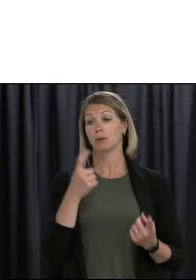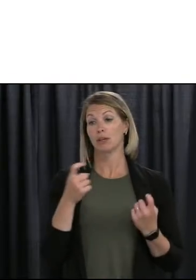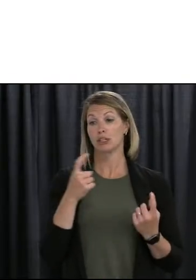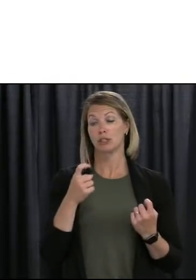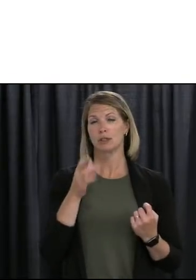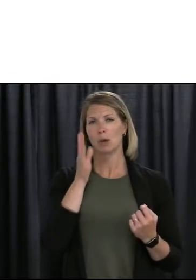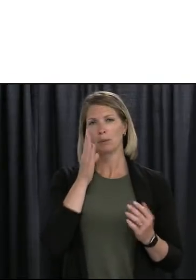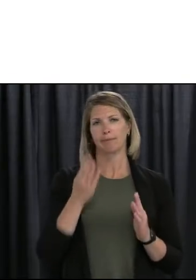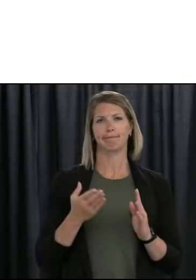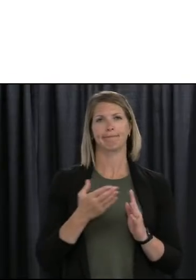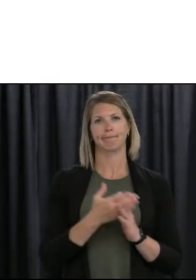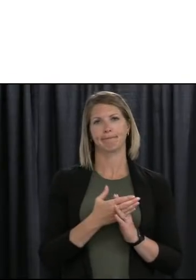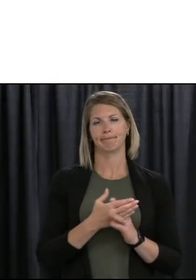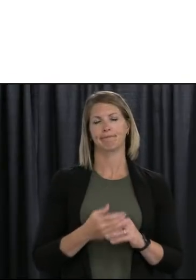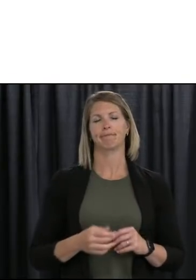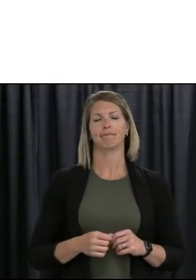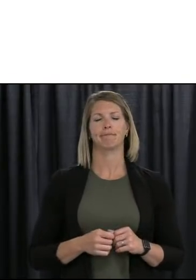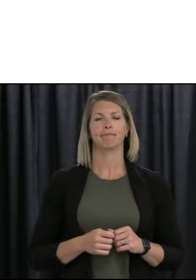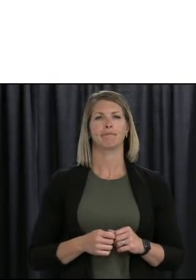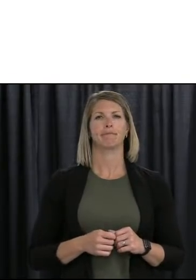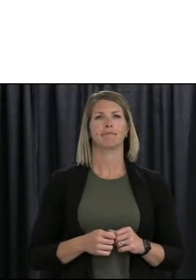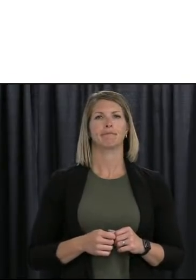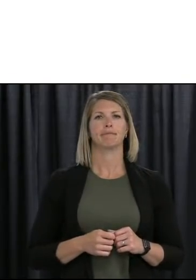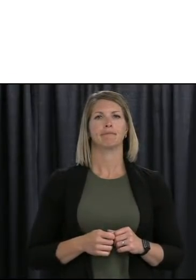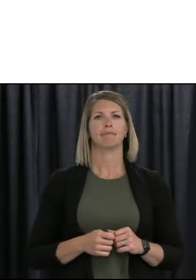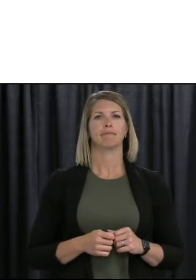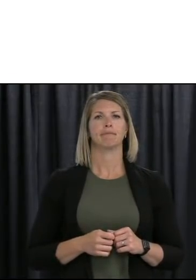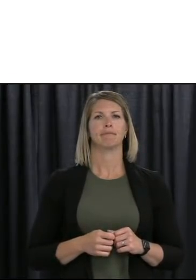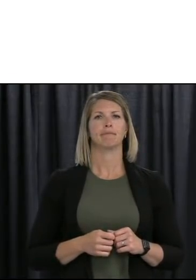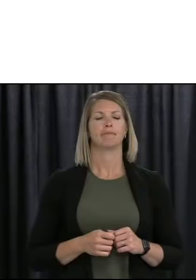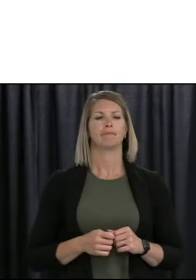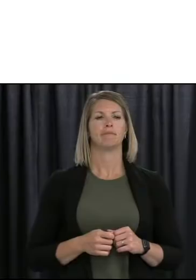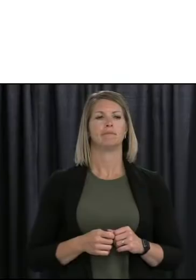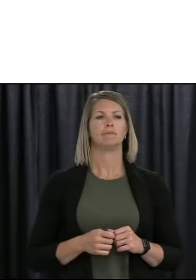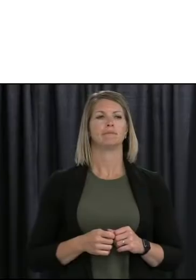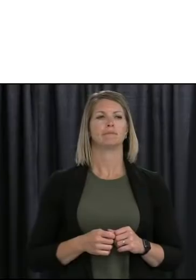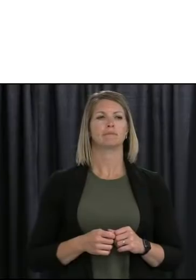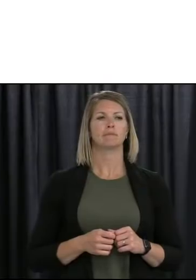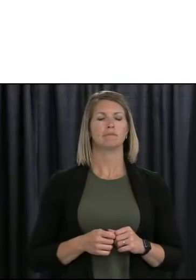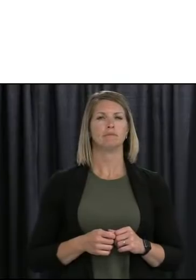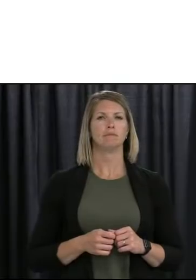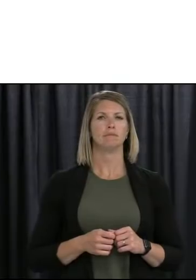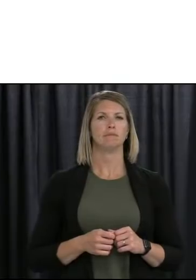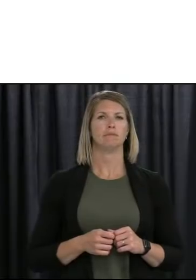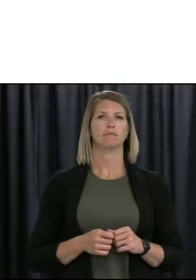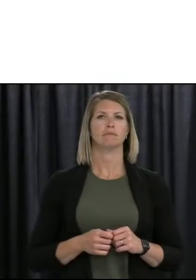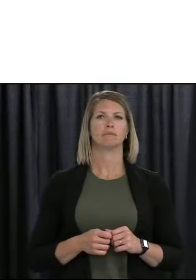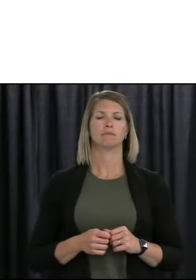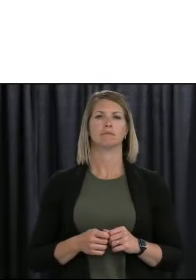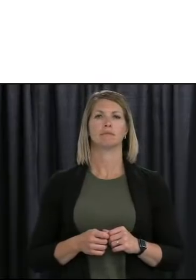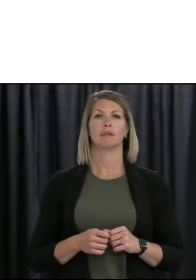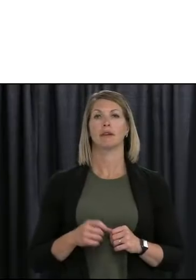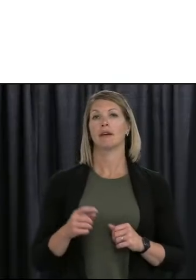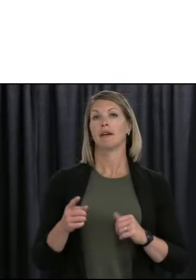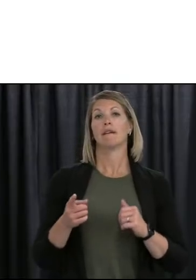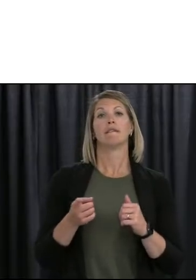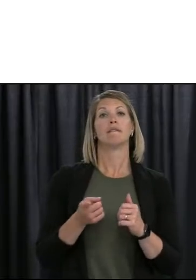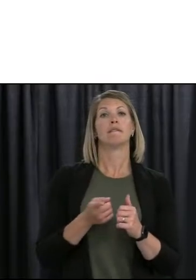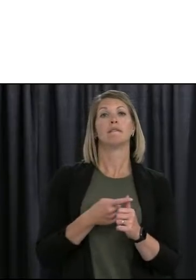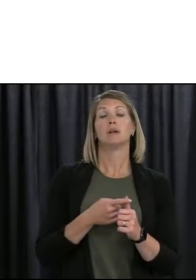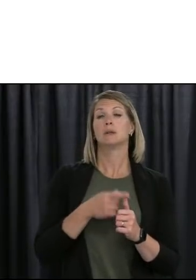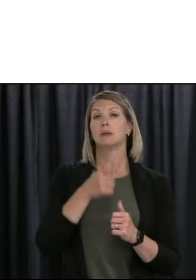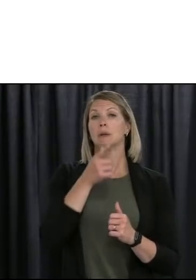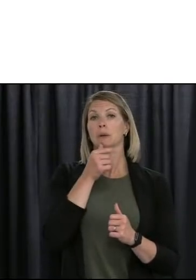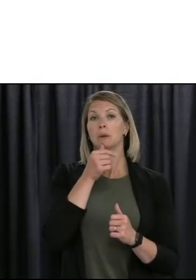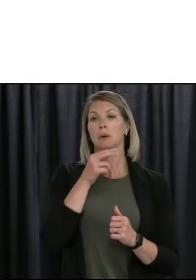department or agency for response. Reporters will ask questions in the order they registered for today's call. Our first questions are from